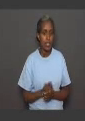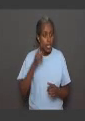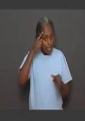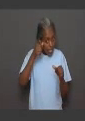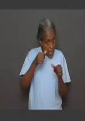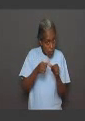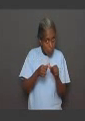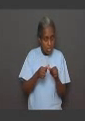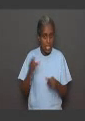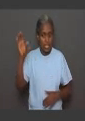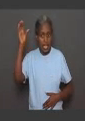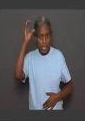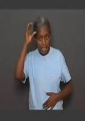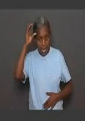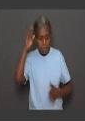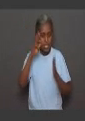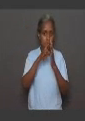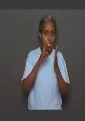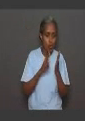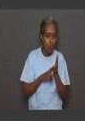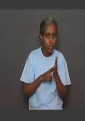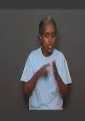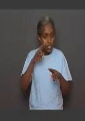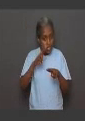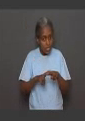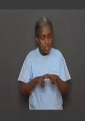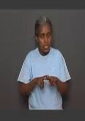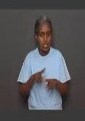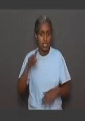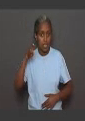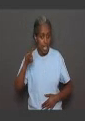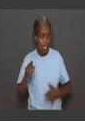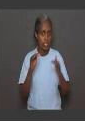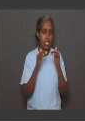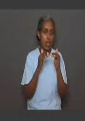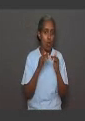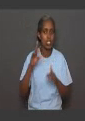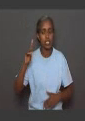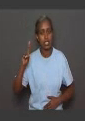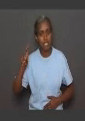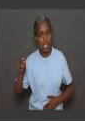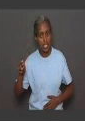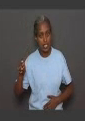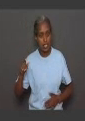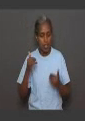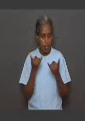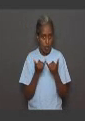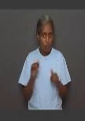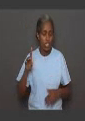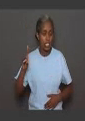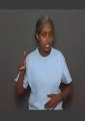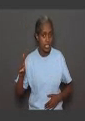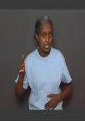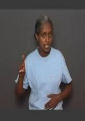Remember that Kramer's rule states that x equals dx over